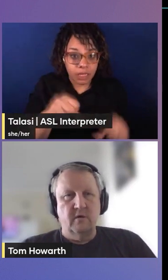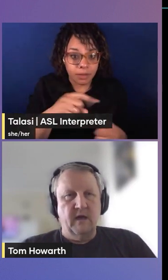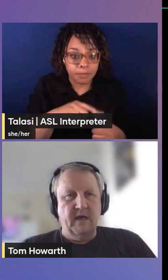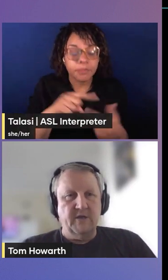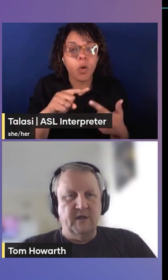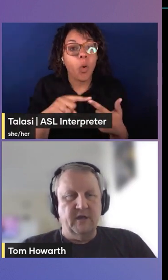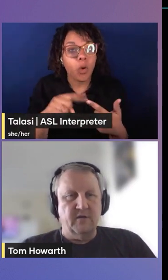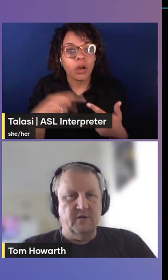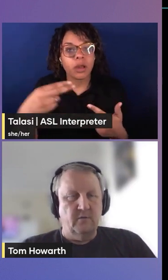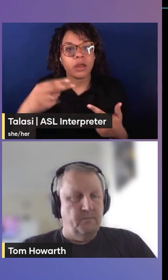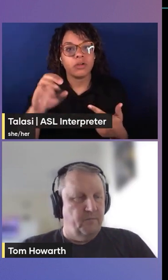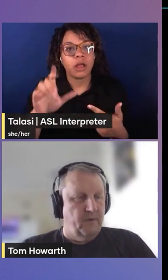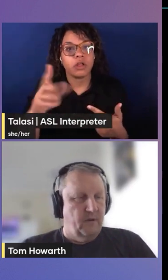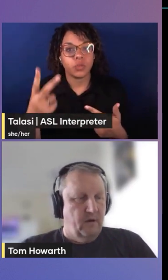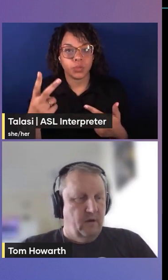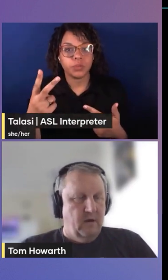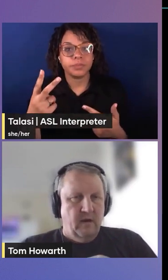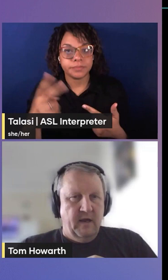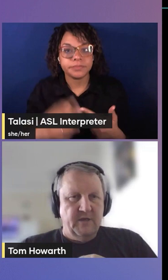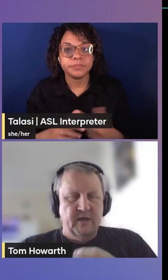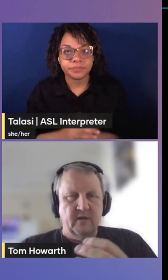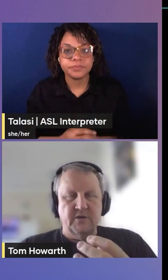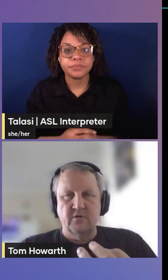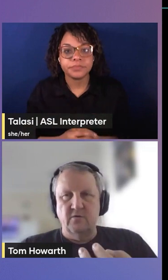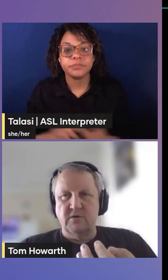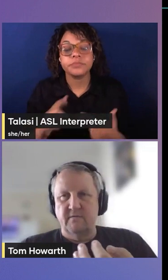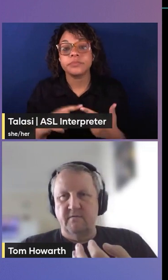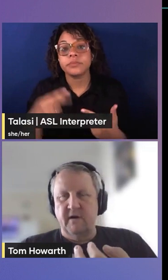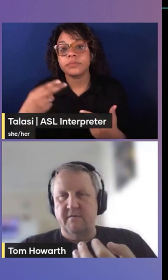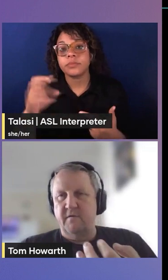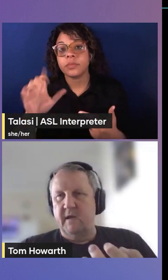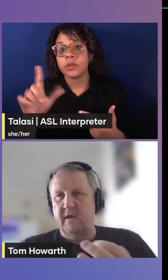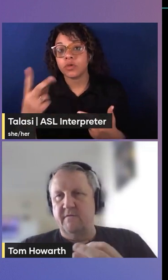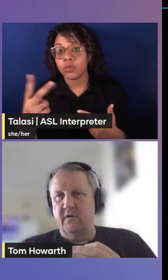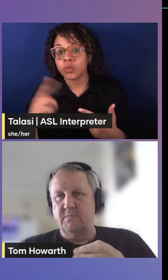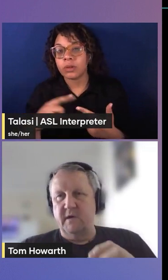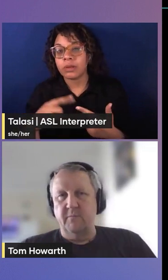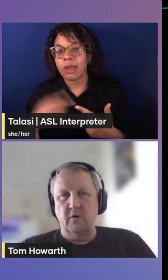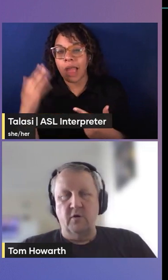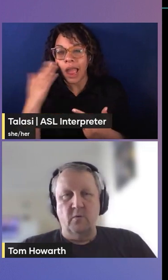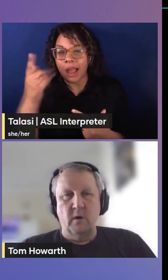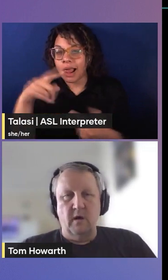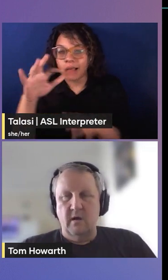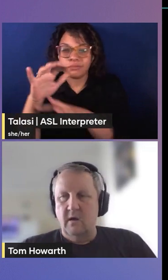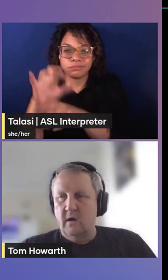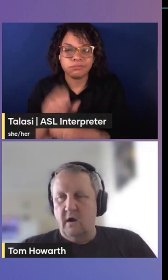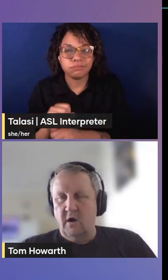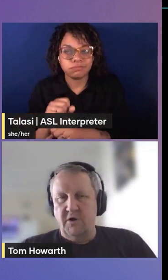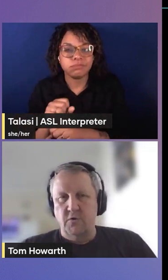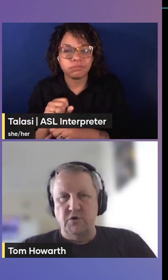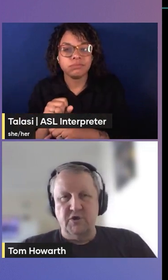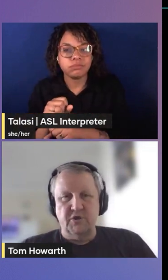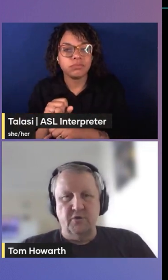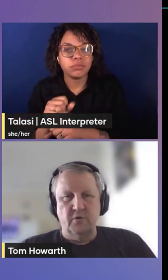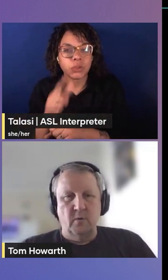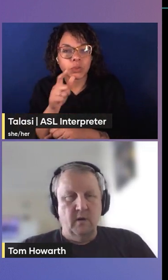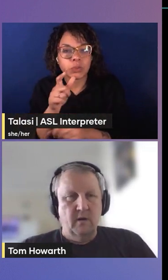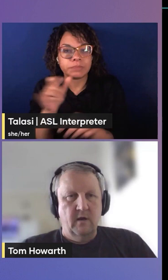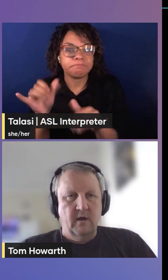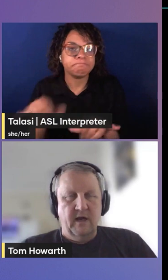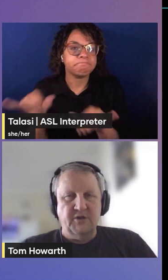use HCL2. HCL2 is very familiar for those people who are used